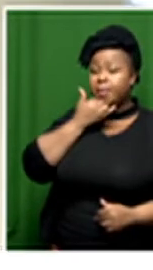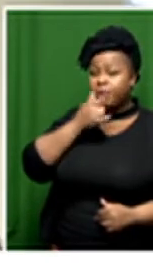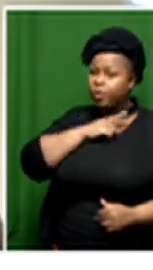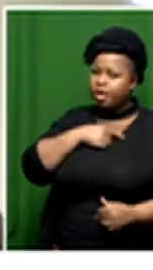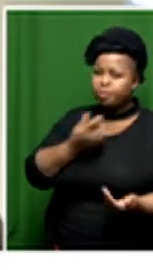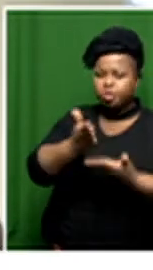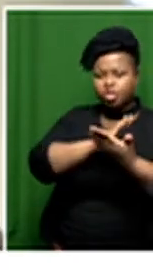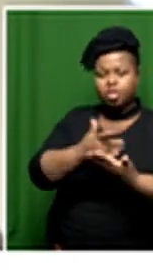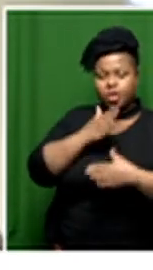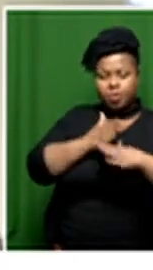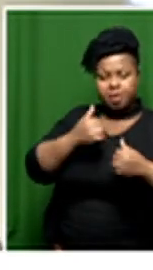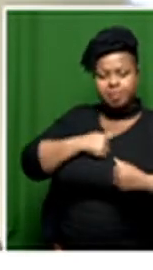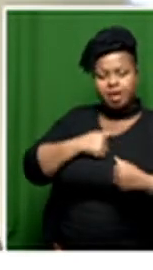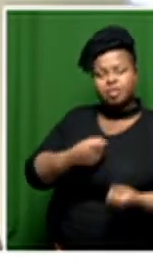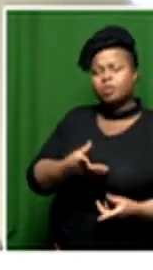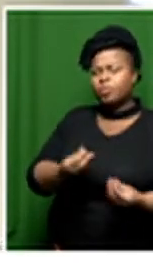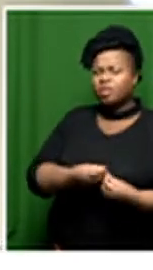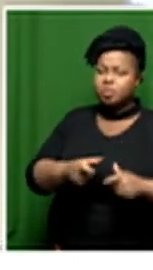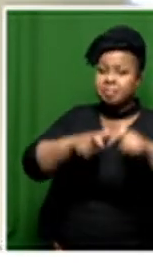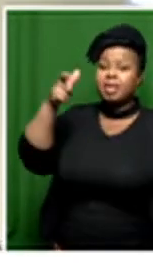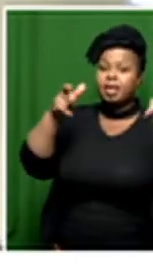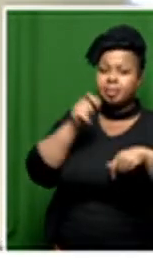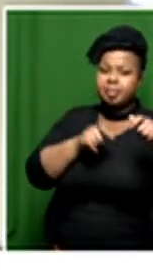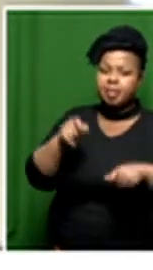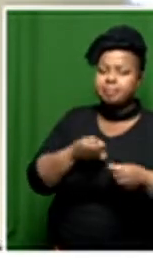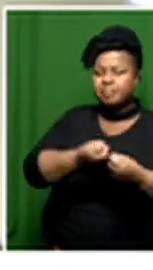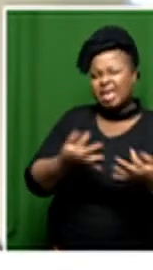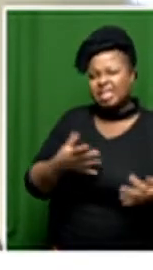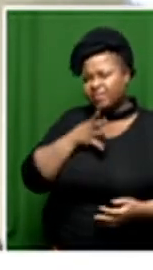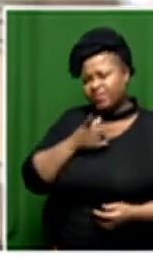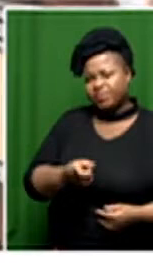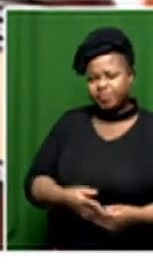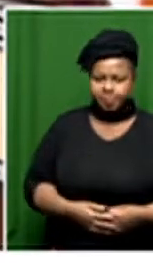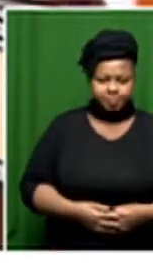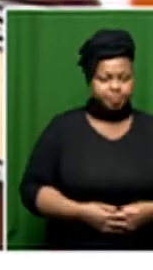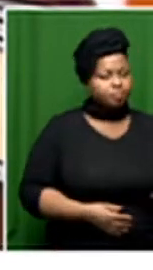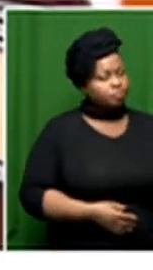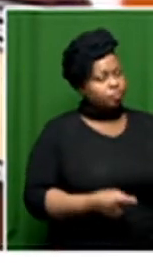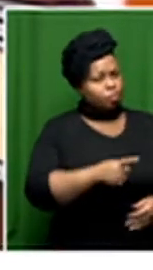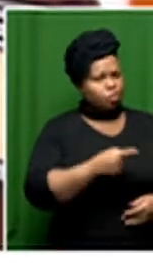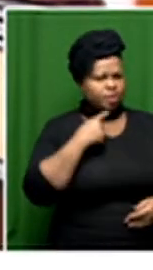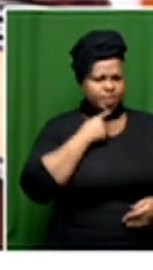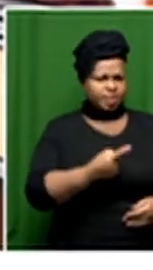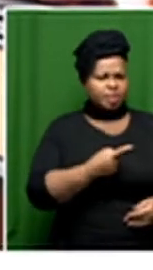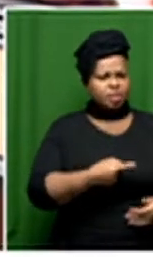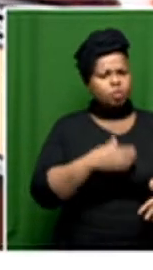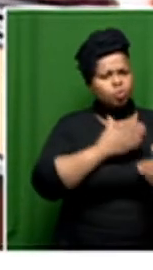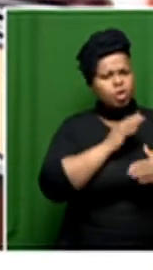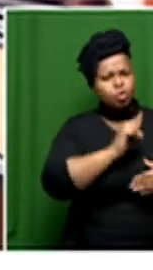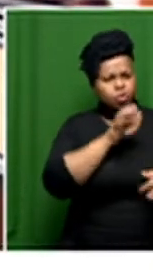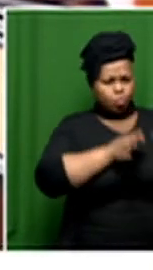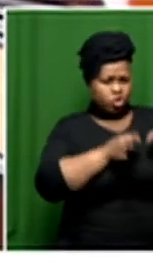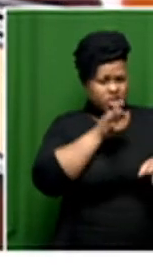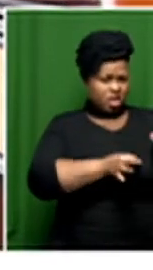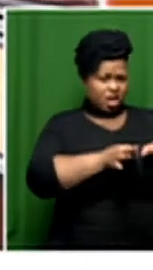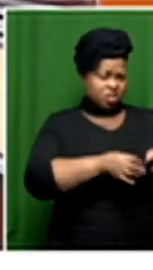could kind of share my work with such a massive audience. Now, Russell, you said earlier on that your work is largely political. Is